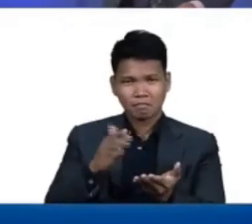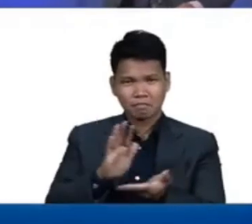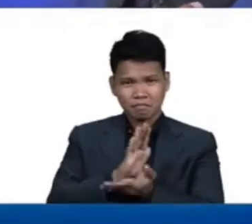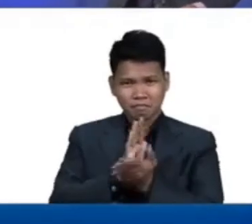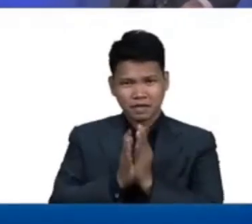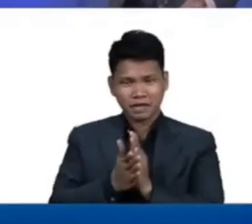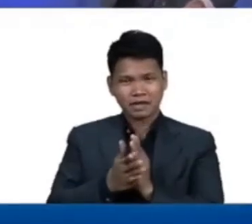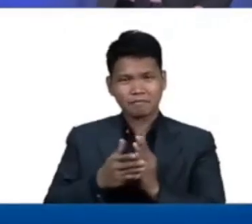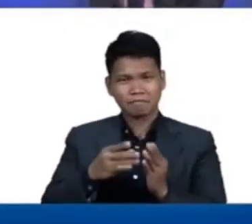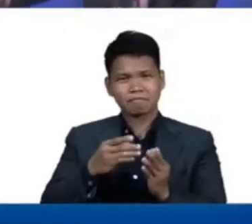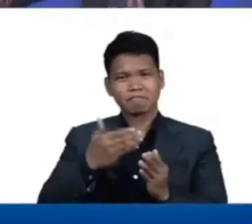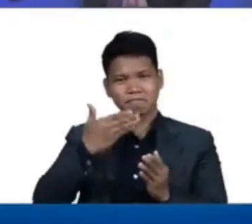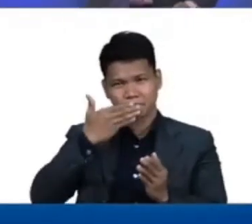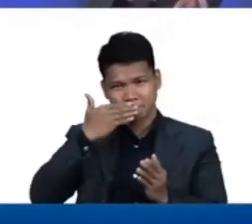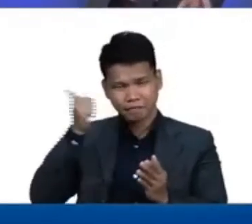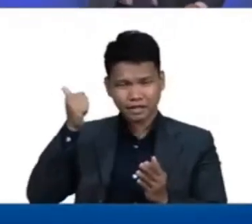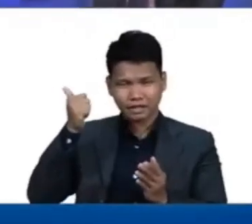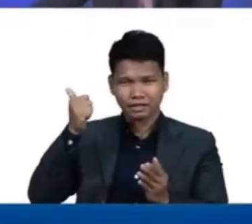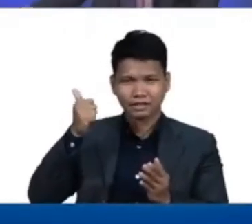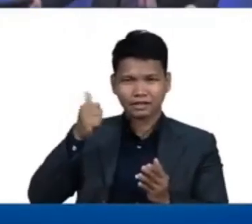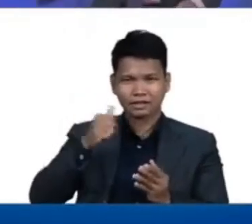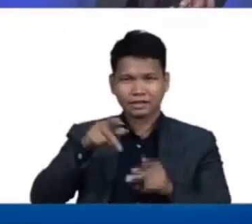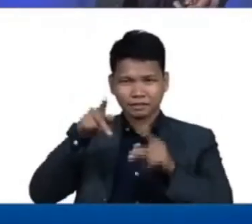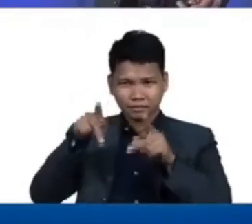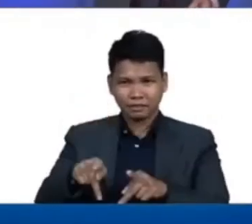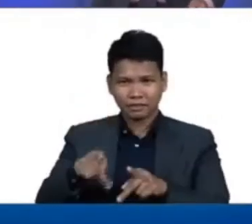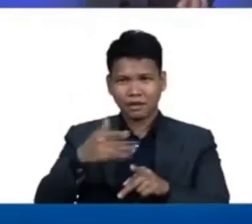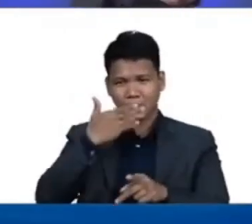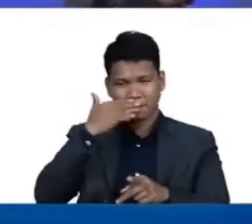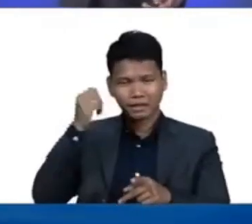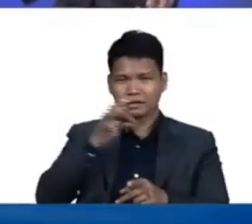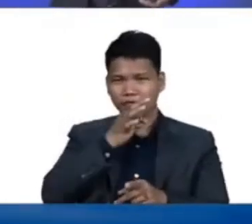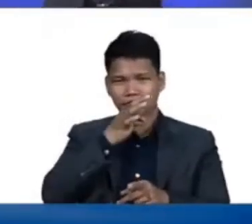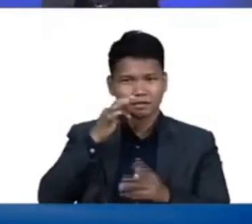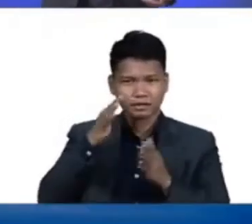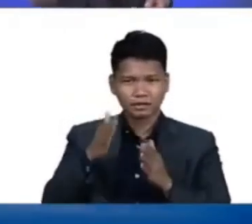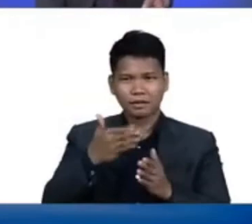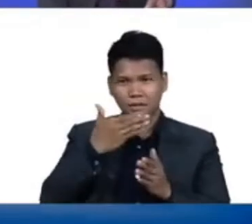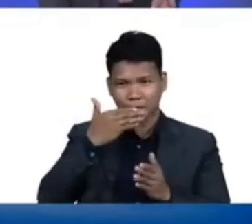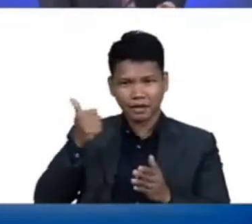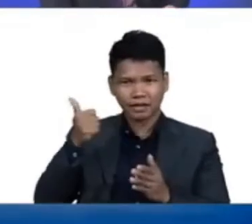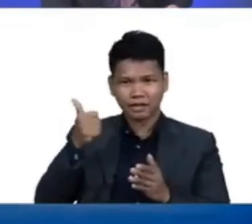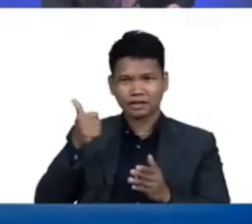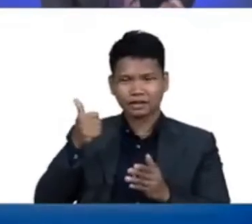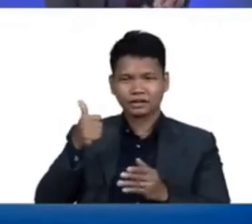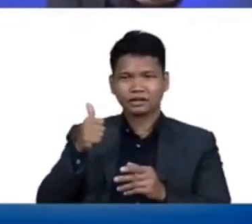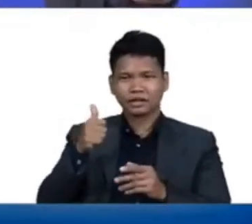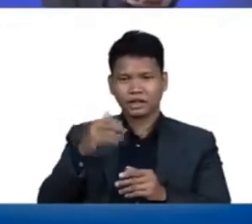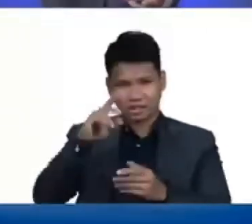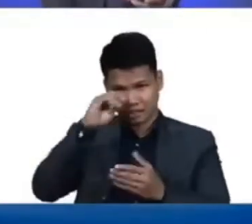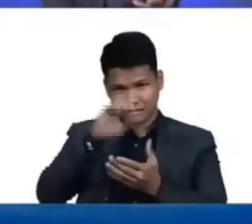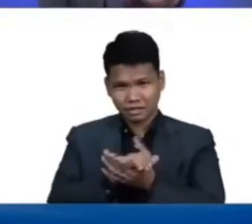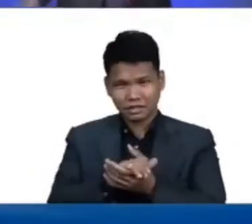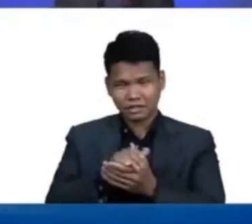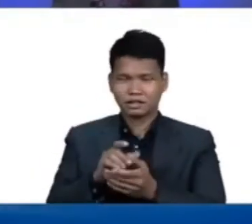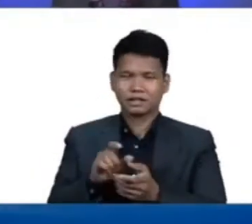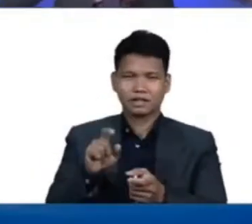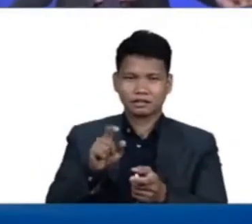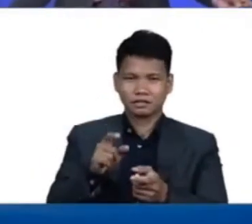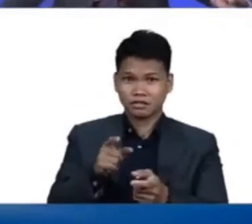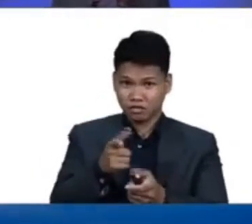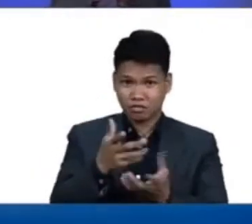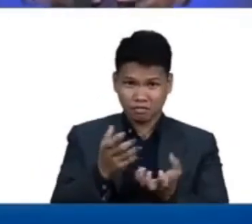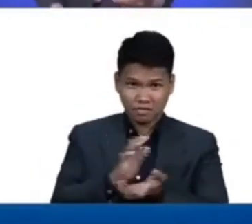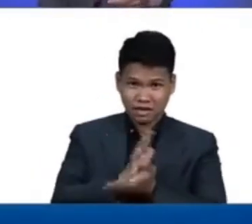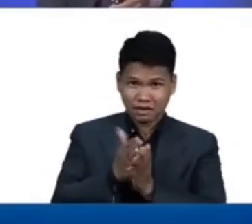better citizen better farmers better husband the Bible make best people in the world you want to become